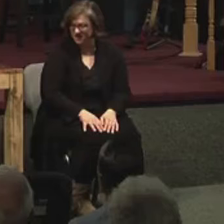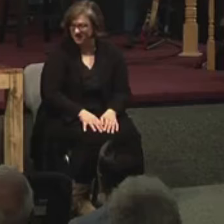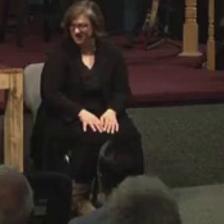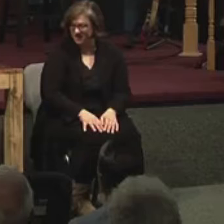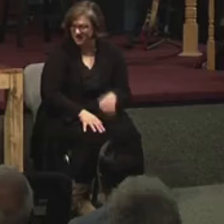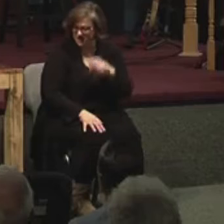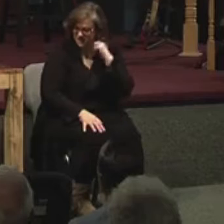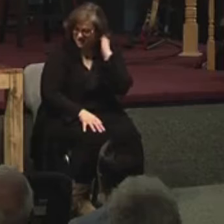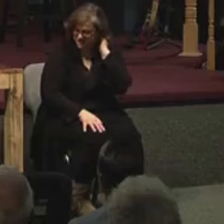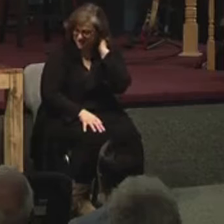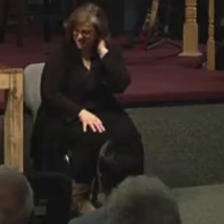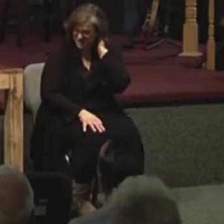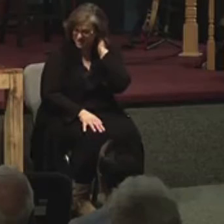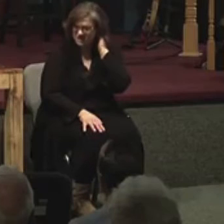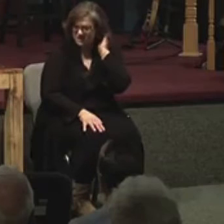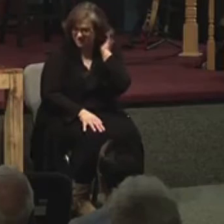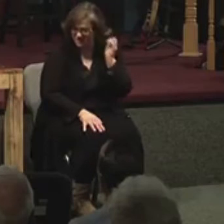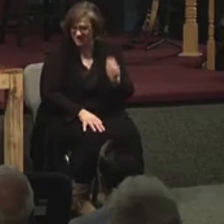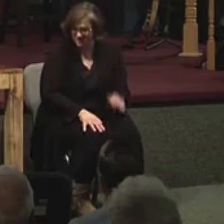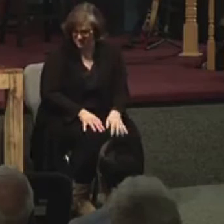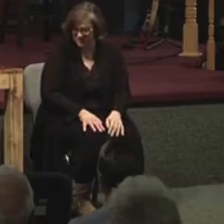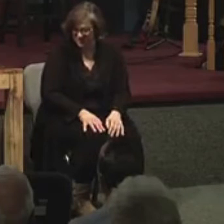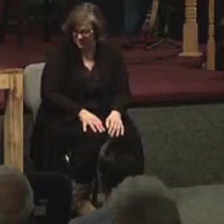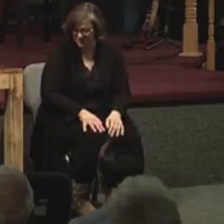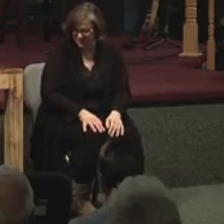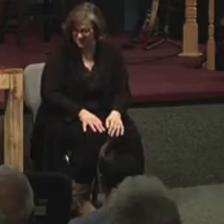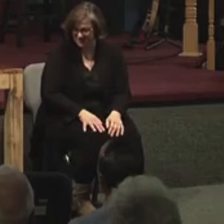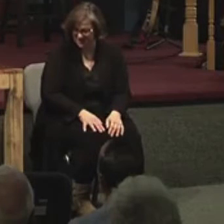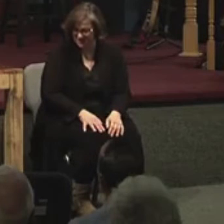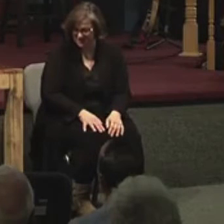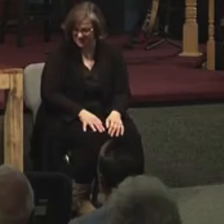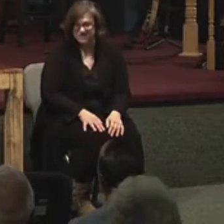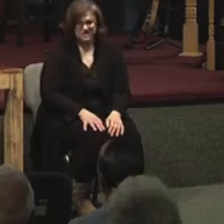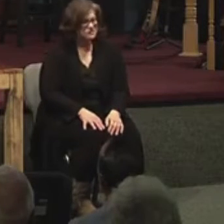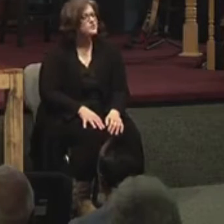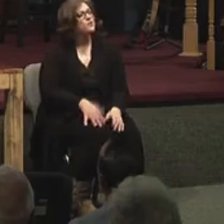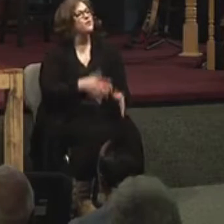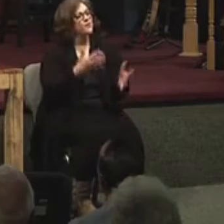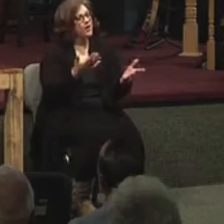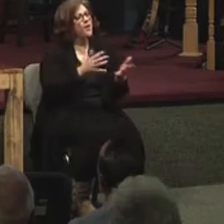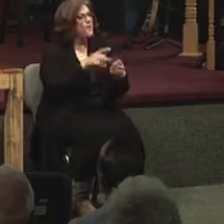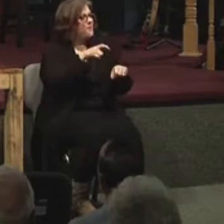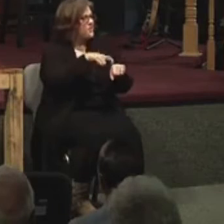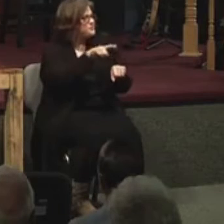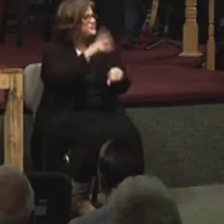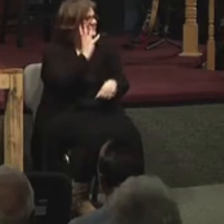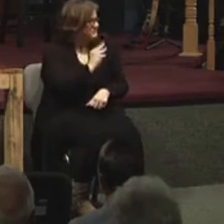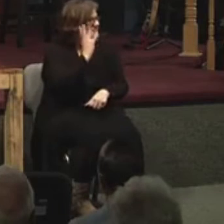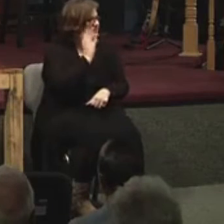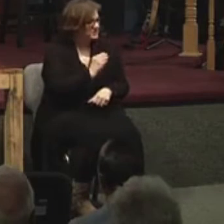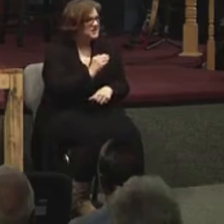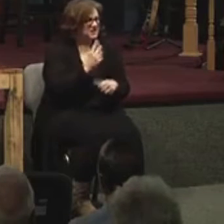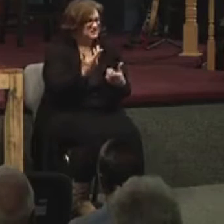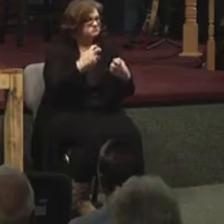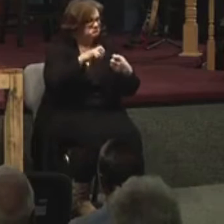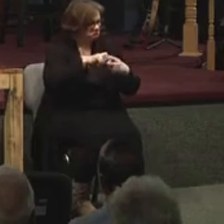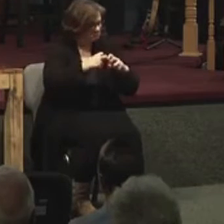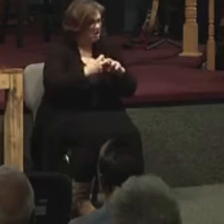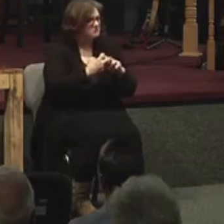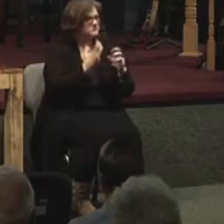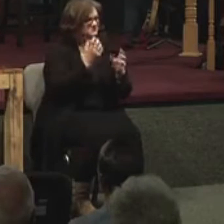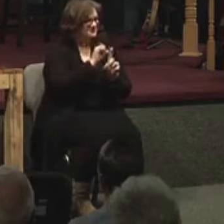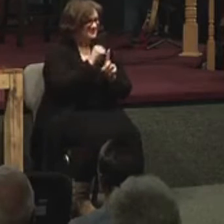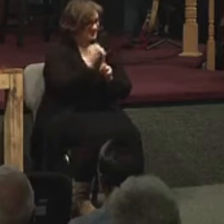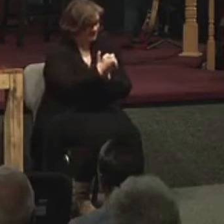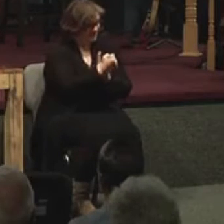come to know Jesus. Well, yes, that's true, but it's kind of a byproduct. The fruit, the